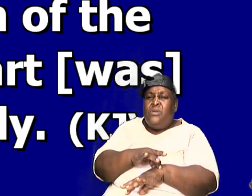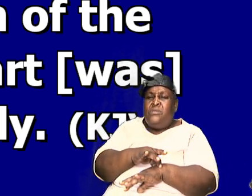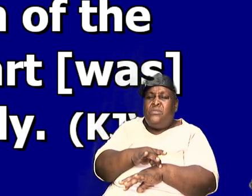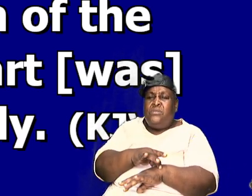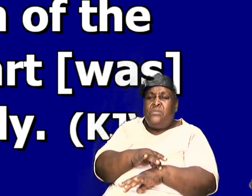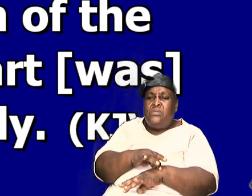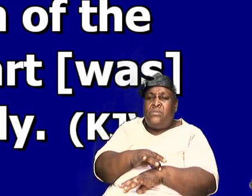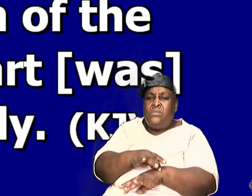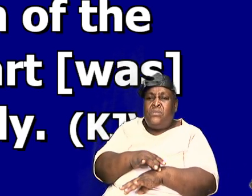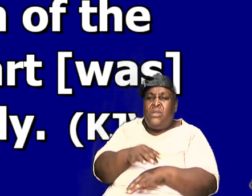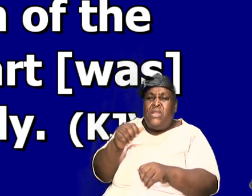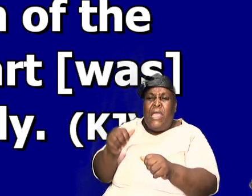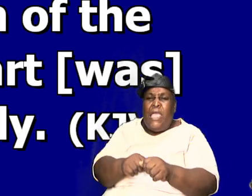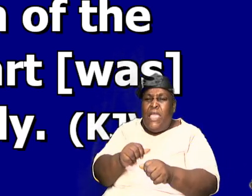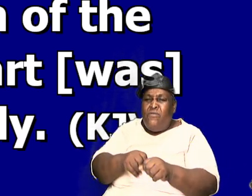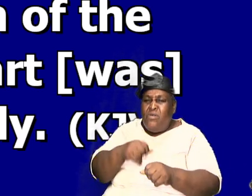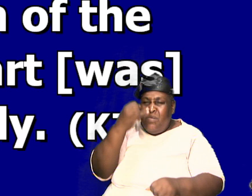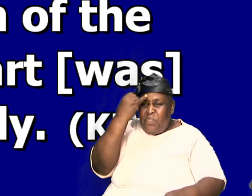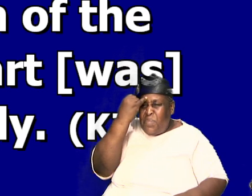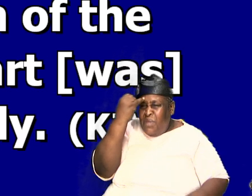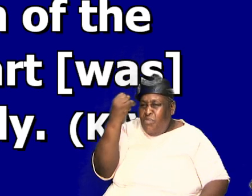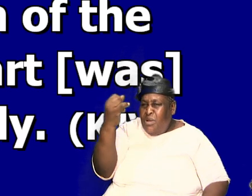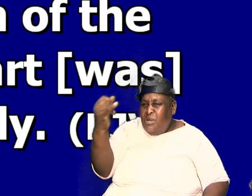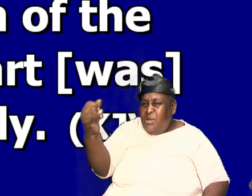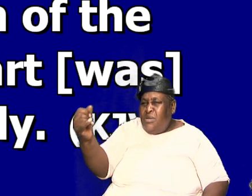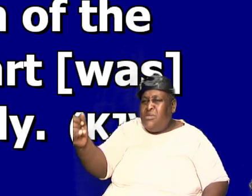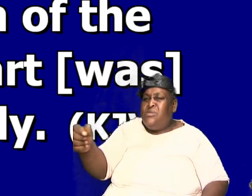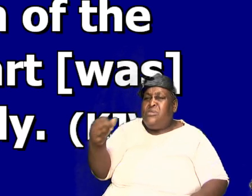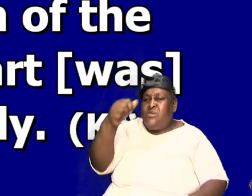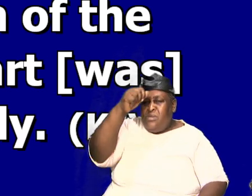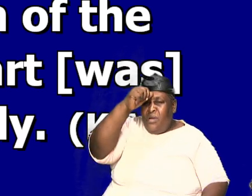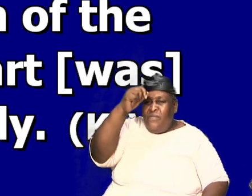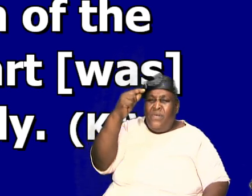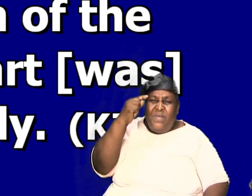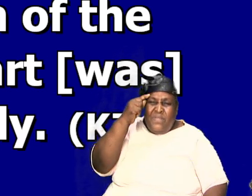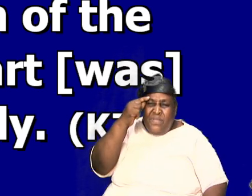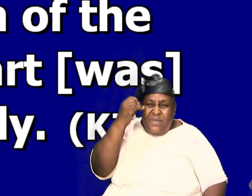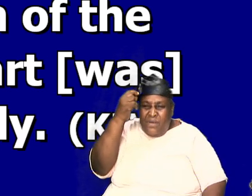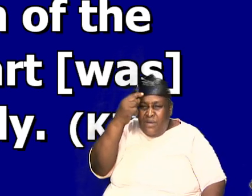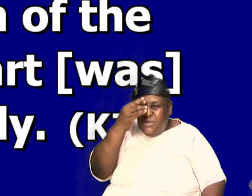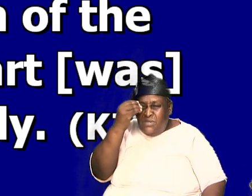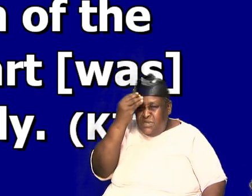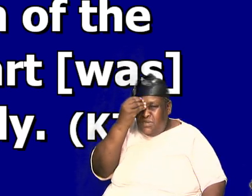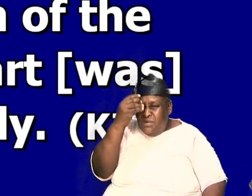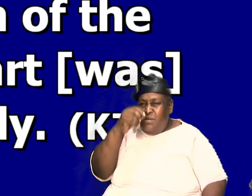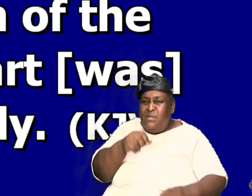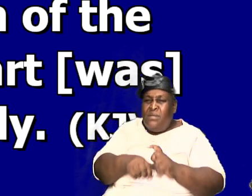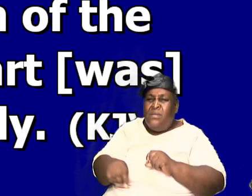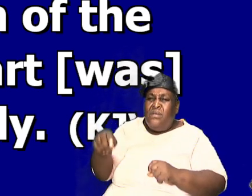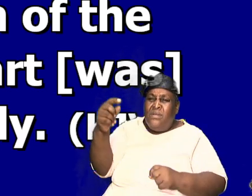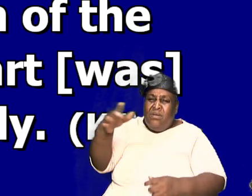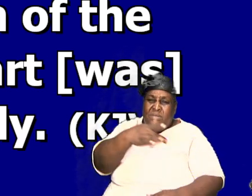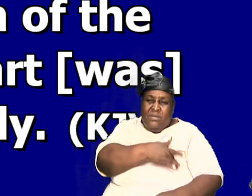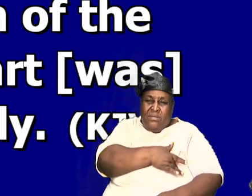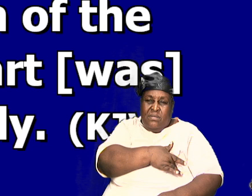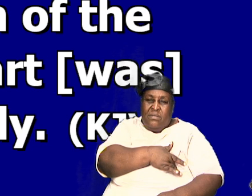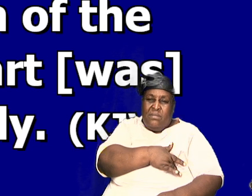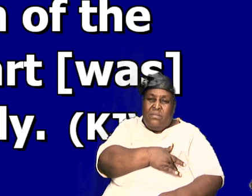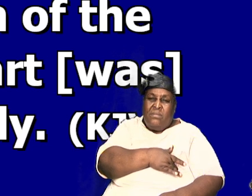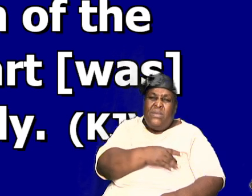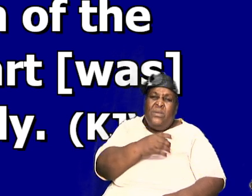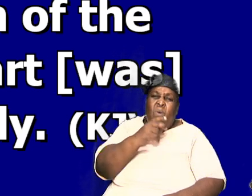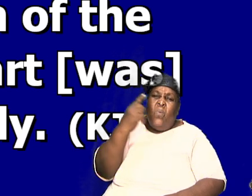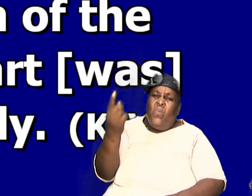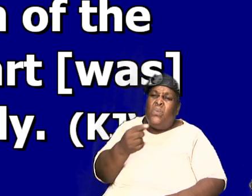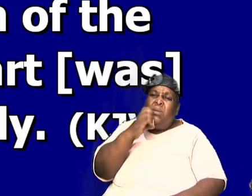was great in the earth, and that every imagination of the thought of his heart